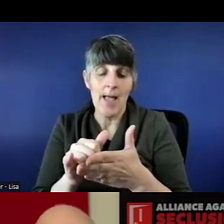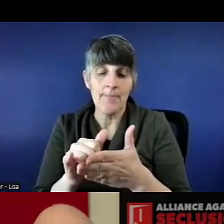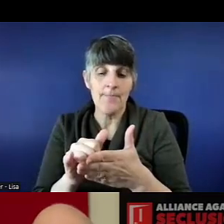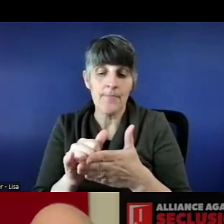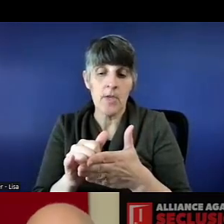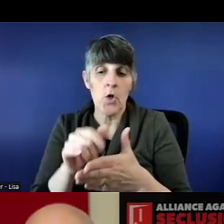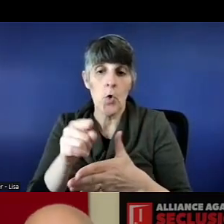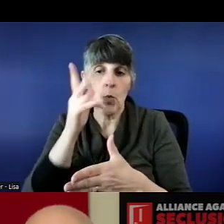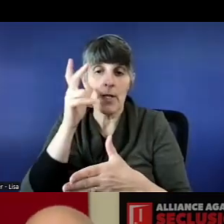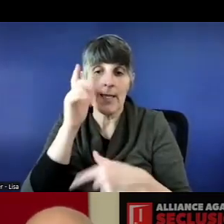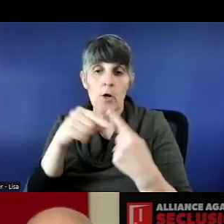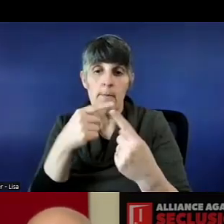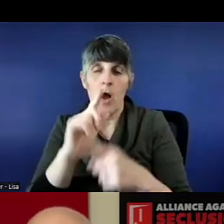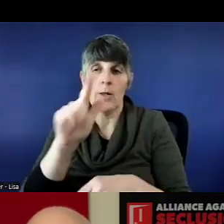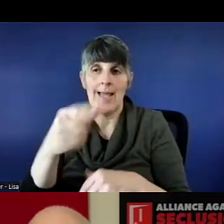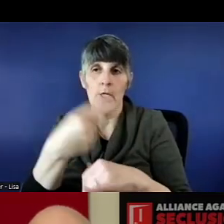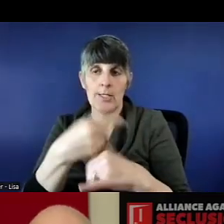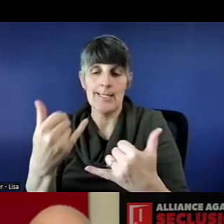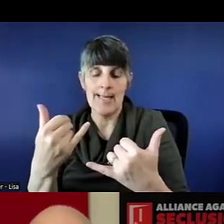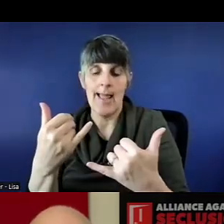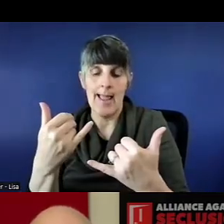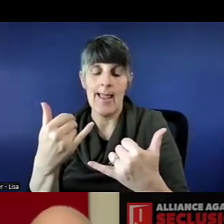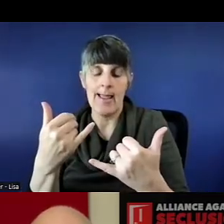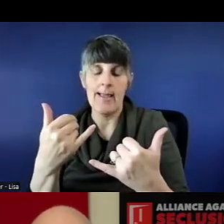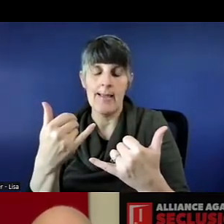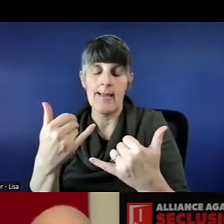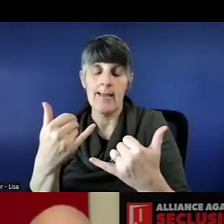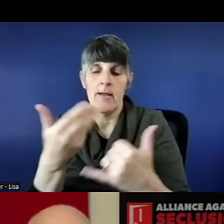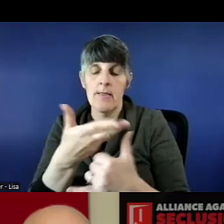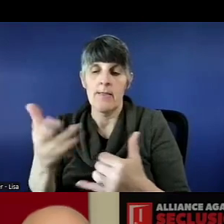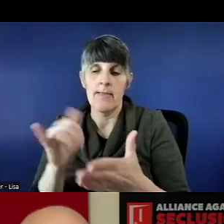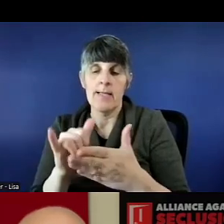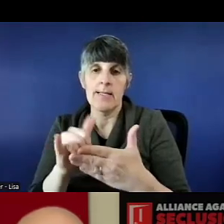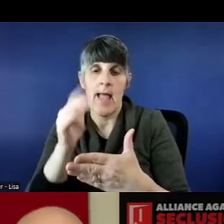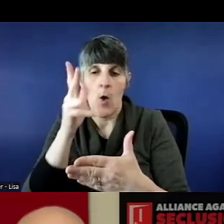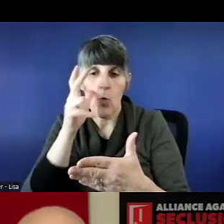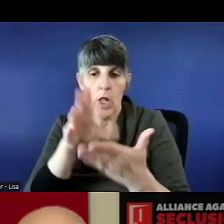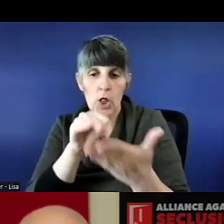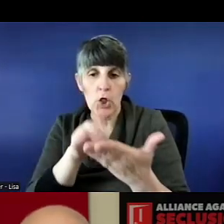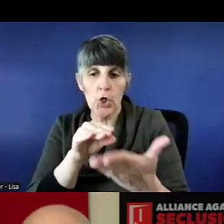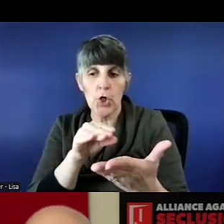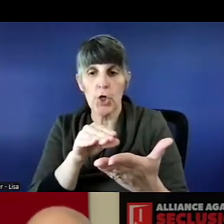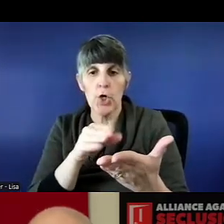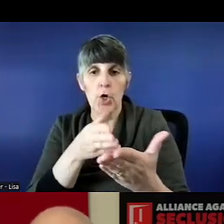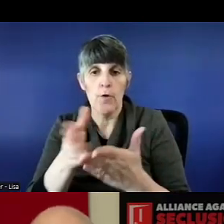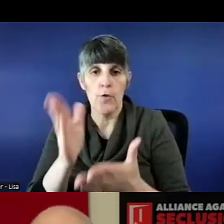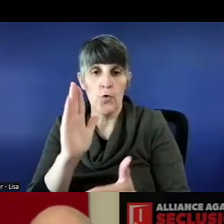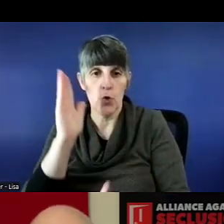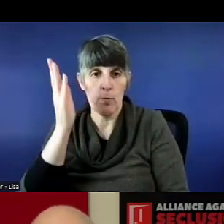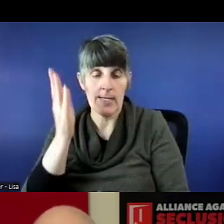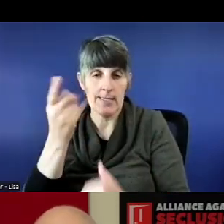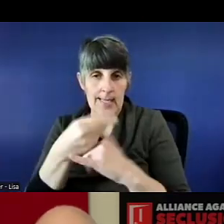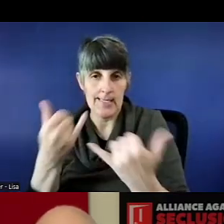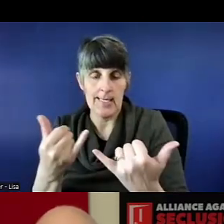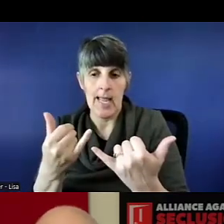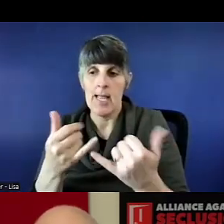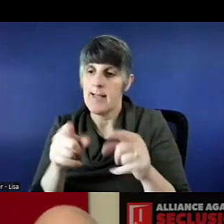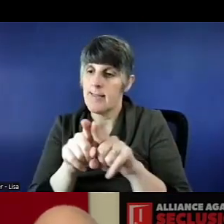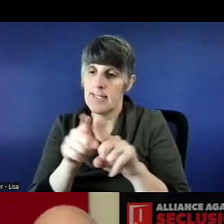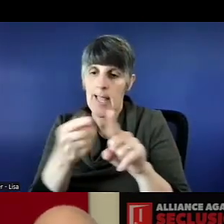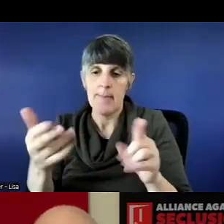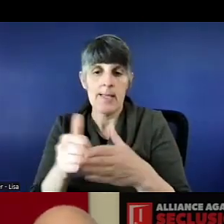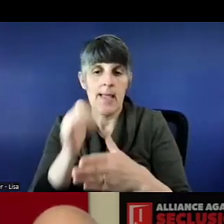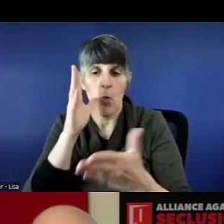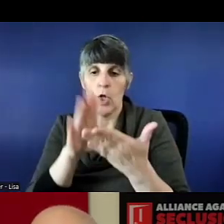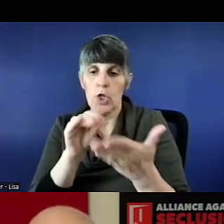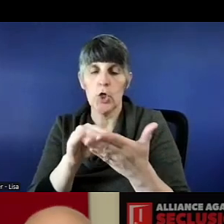things that you're going to hear about later today, the things that you're going to learn through these presentations, the same things that you're going to